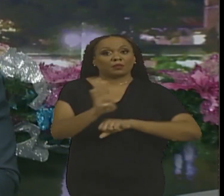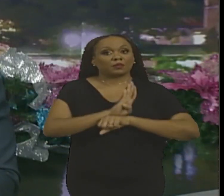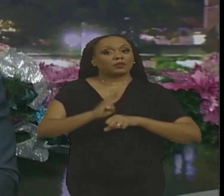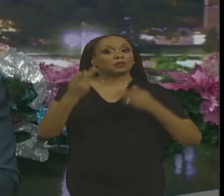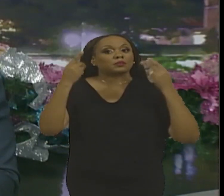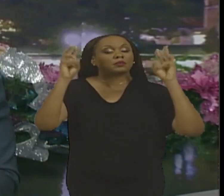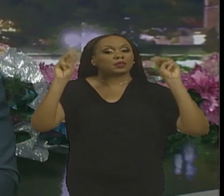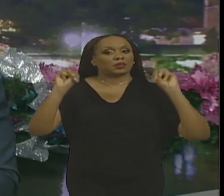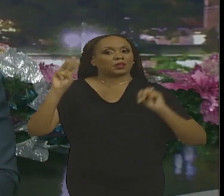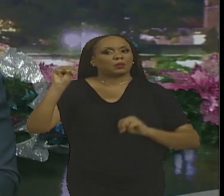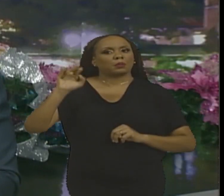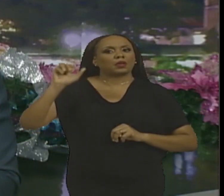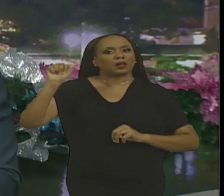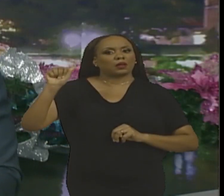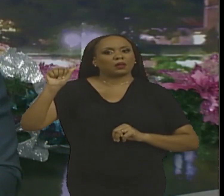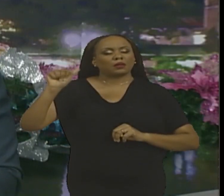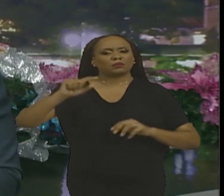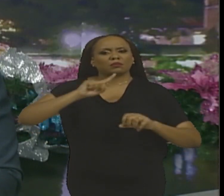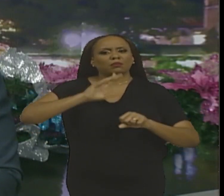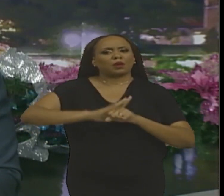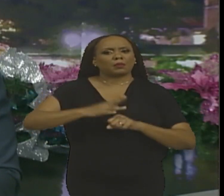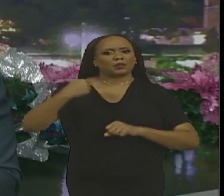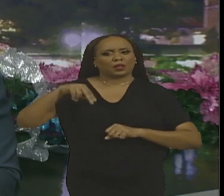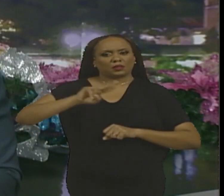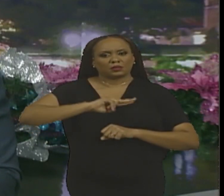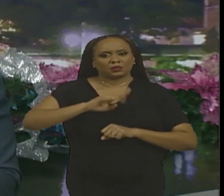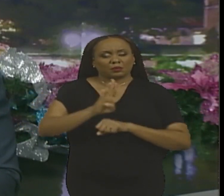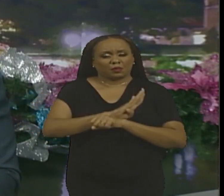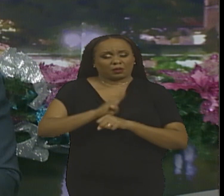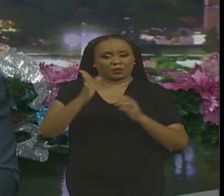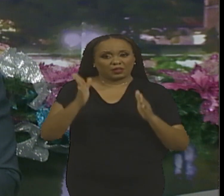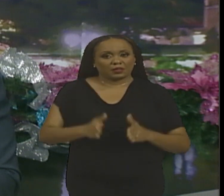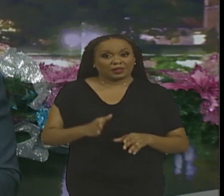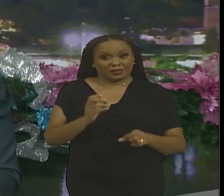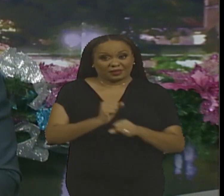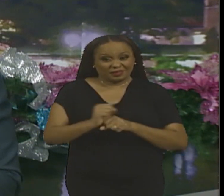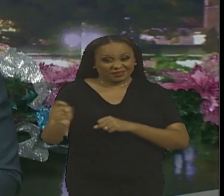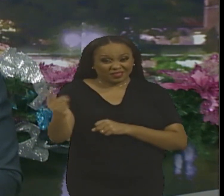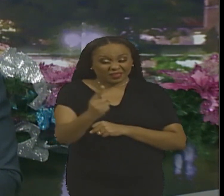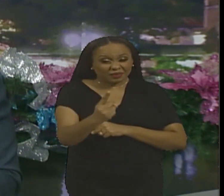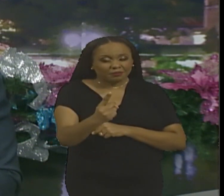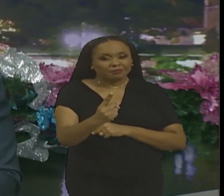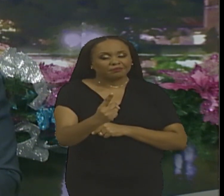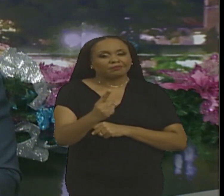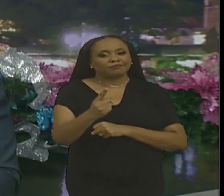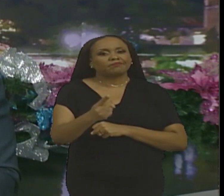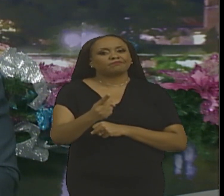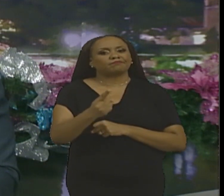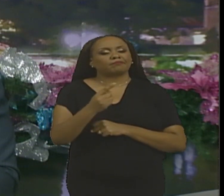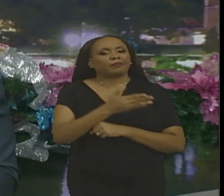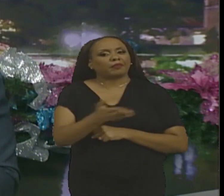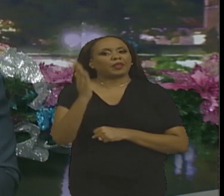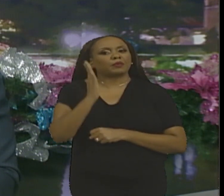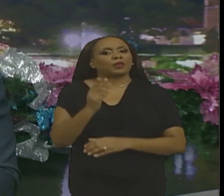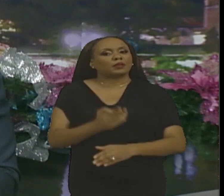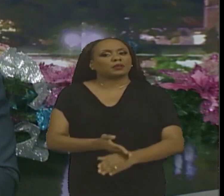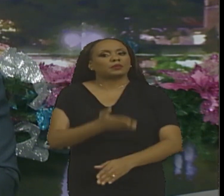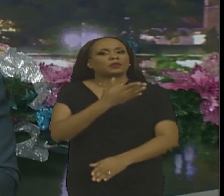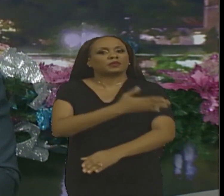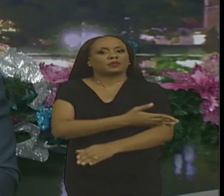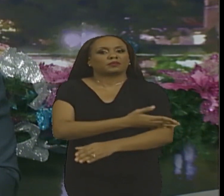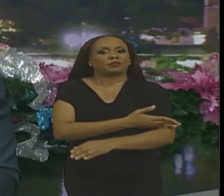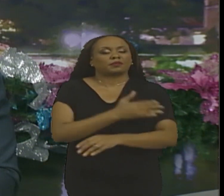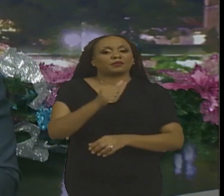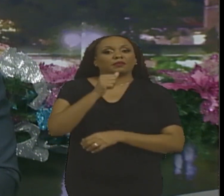Minister Mia Amor-Motley is promising Barbadians that a year from now, things will get better. In a wide-ranging ministerial statement from the